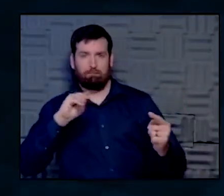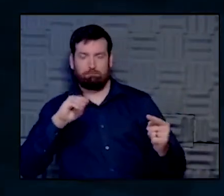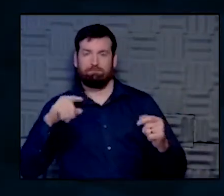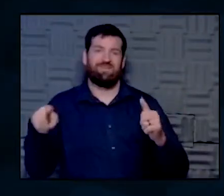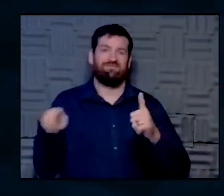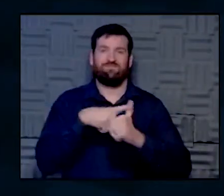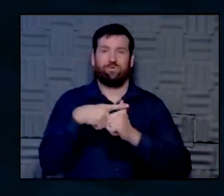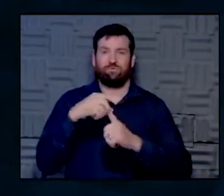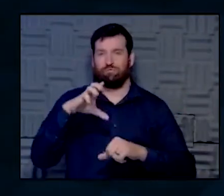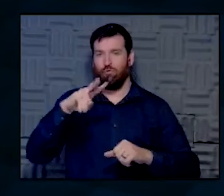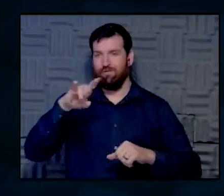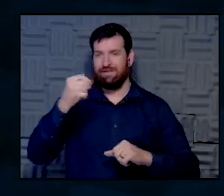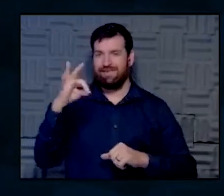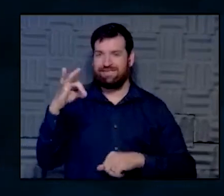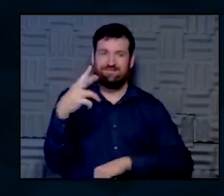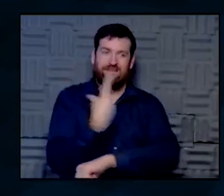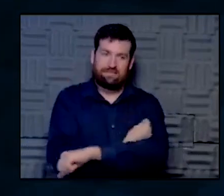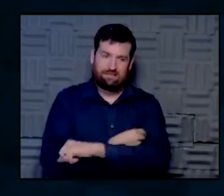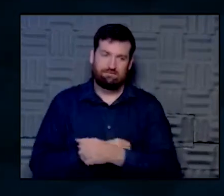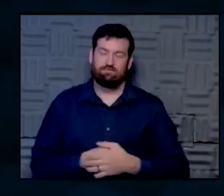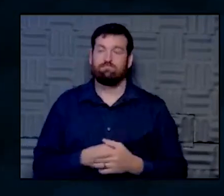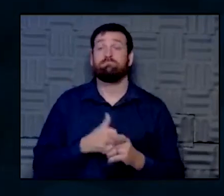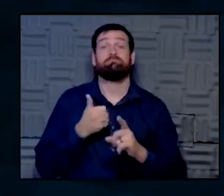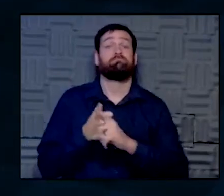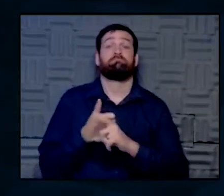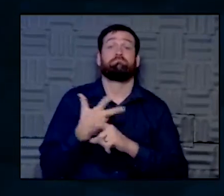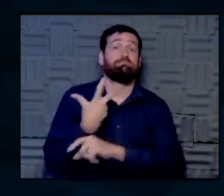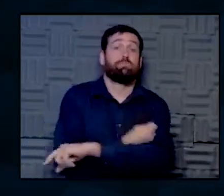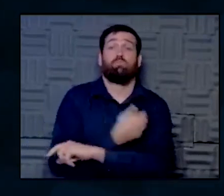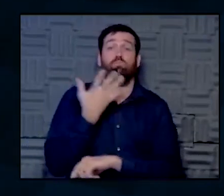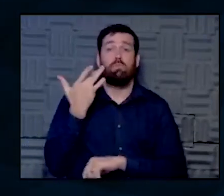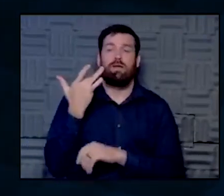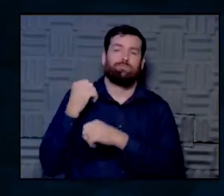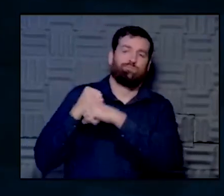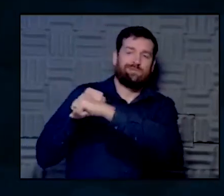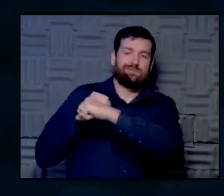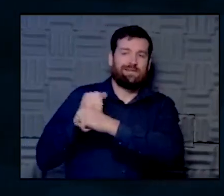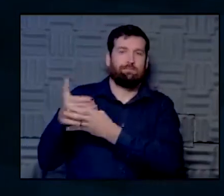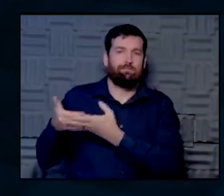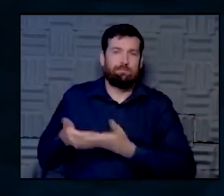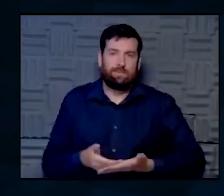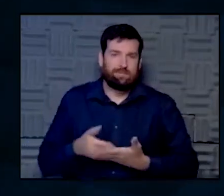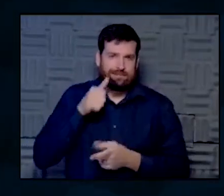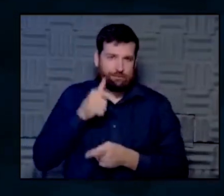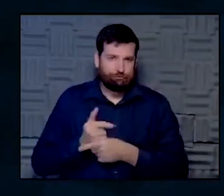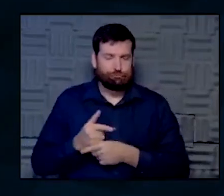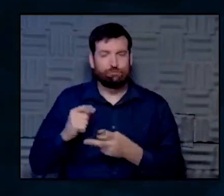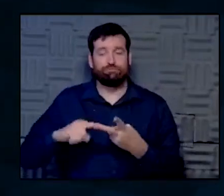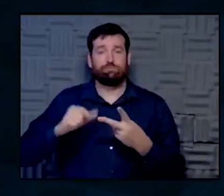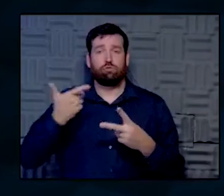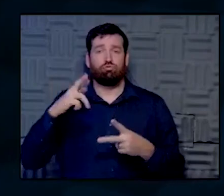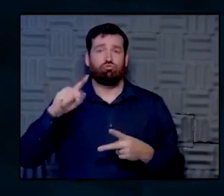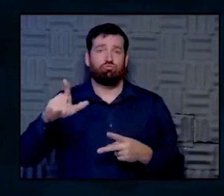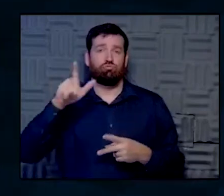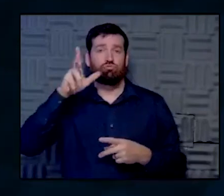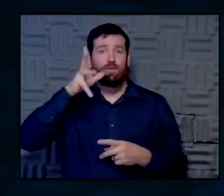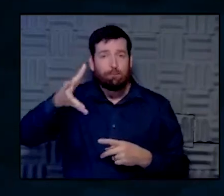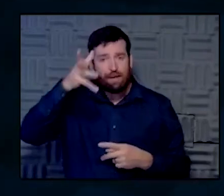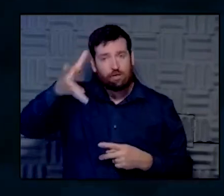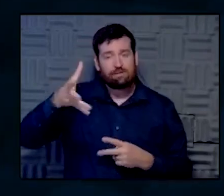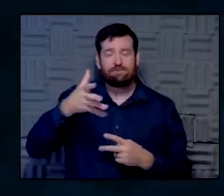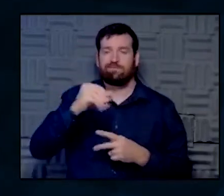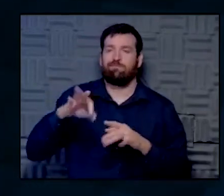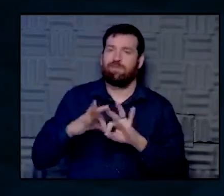first COVID-19 vaccine. He said he got the shot to help protect his baby sister, his grandparents, his family, and